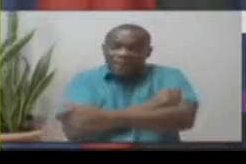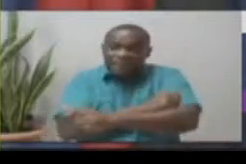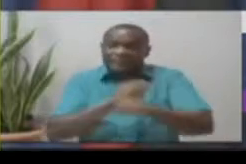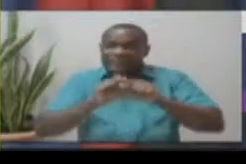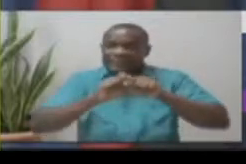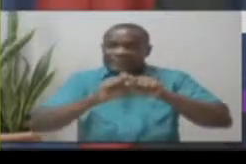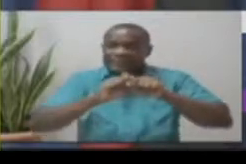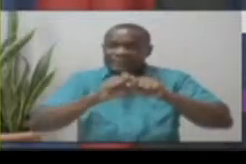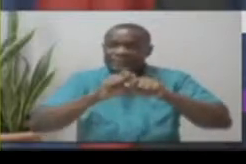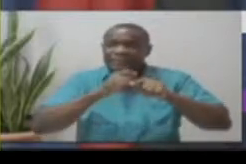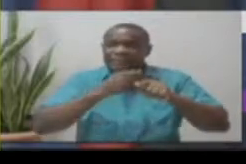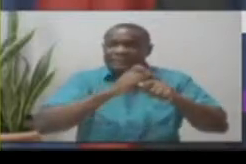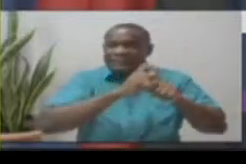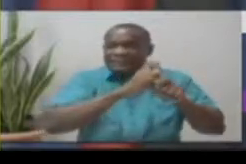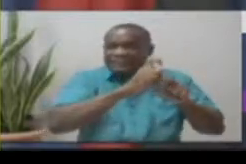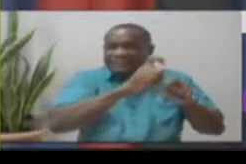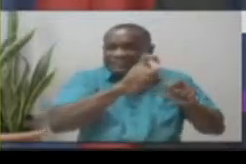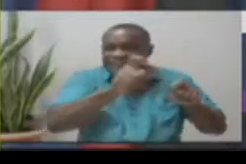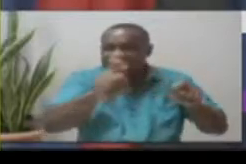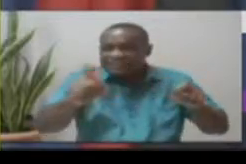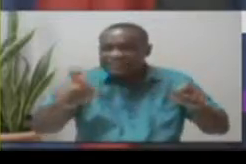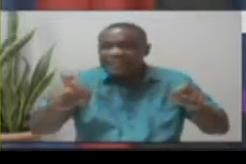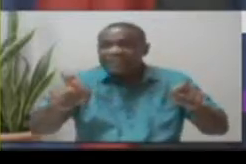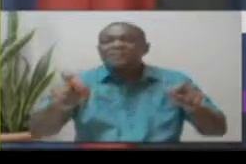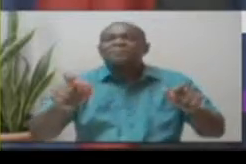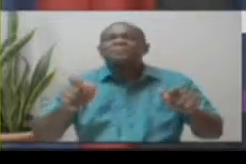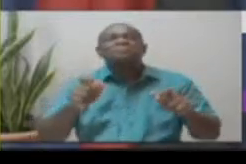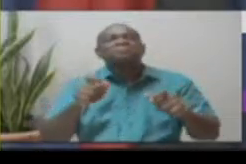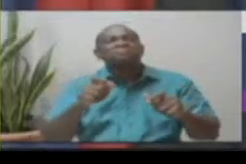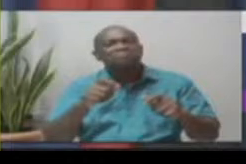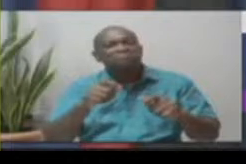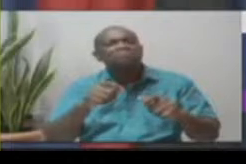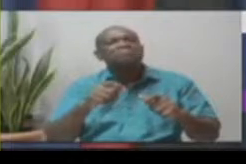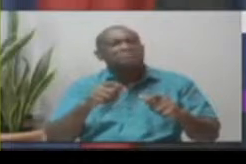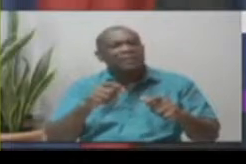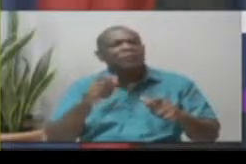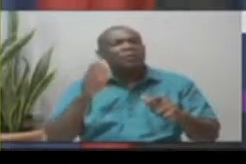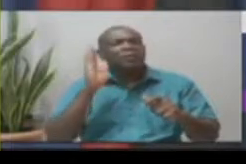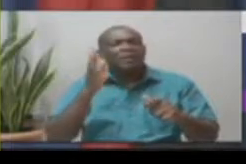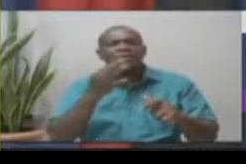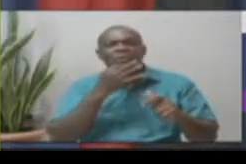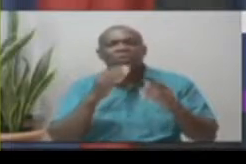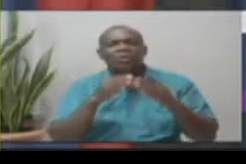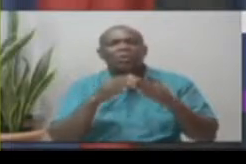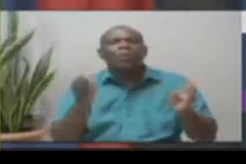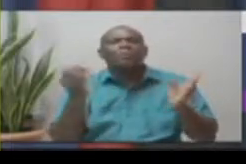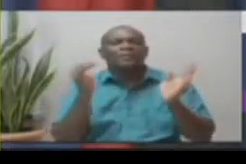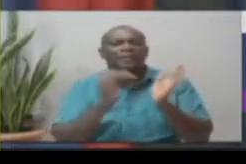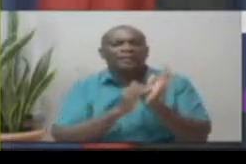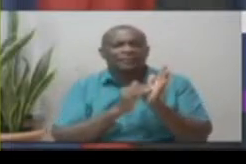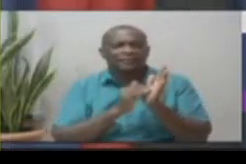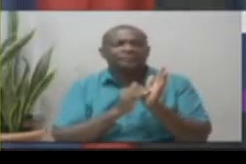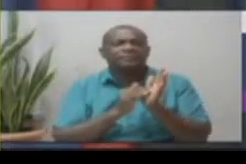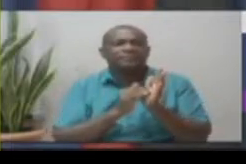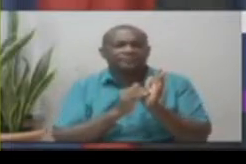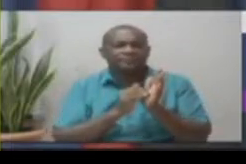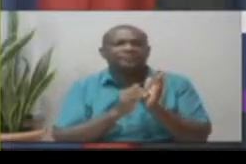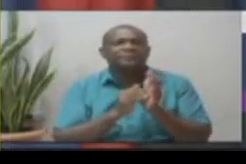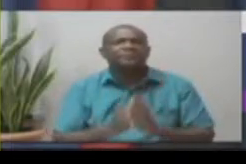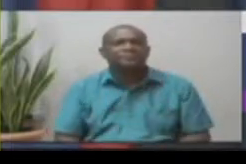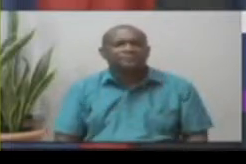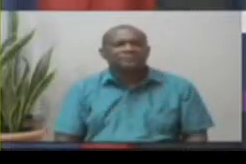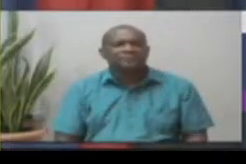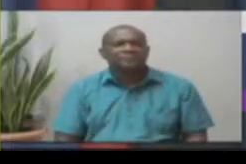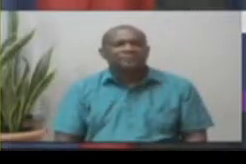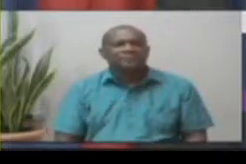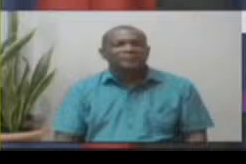pass in July, and therefore the reopening of the sectors will come to pass much earlier than we